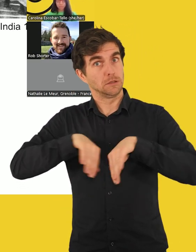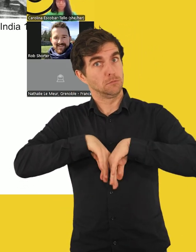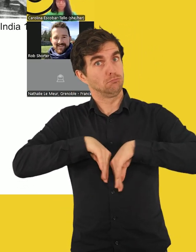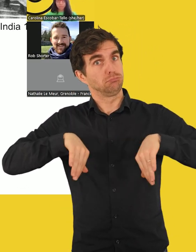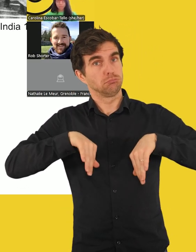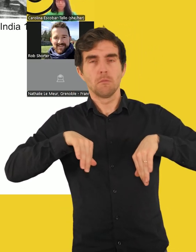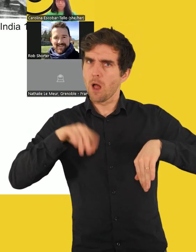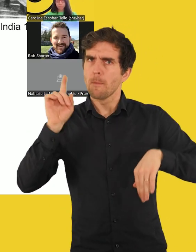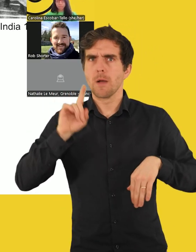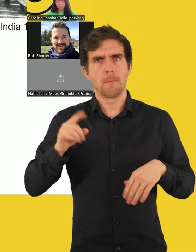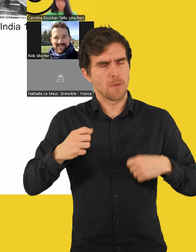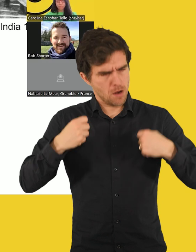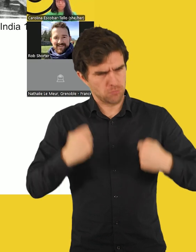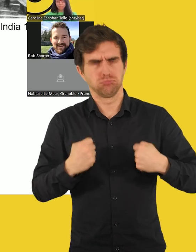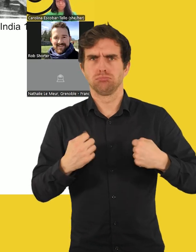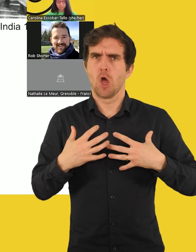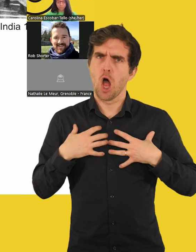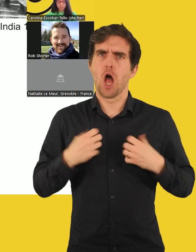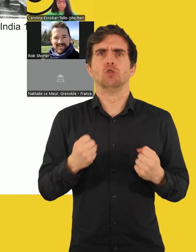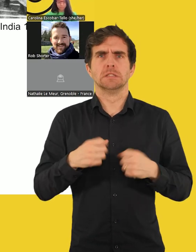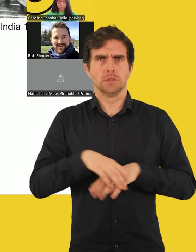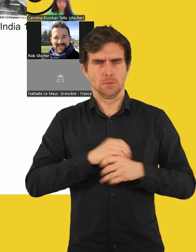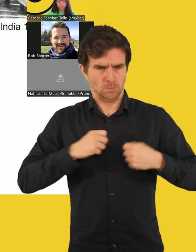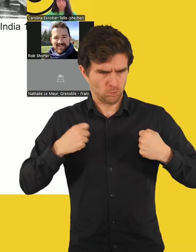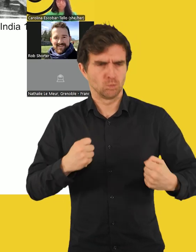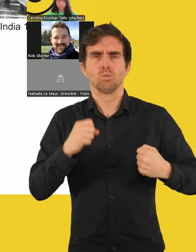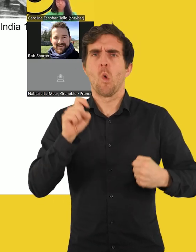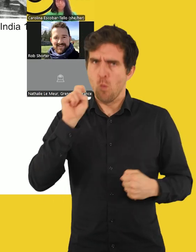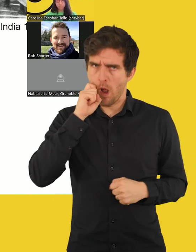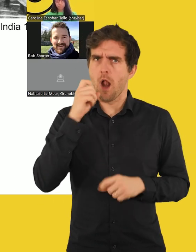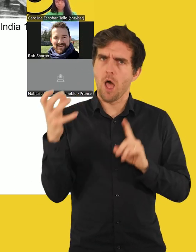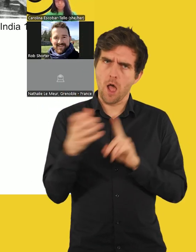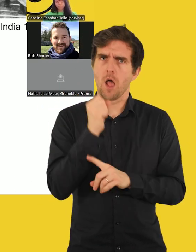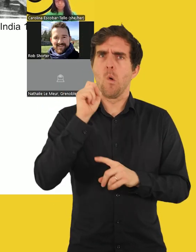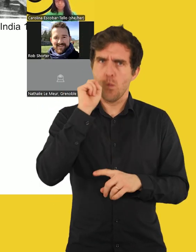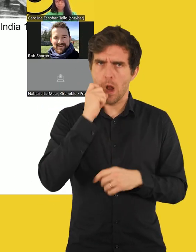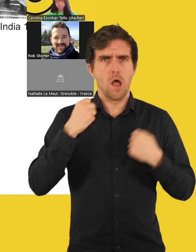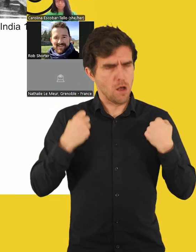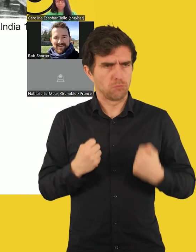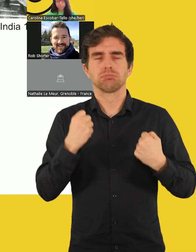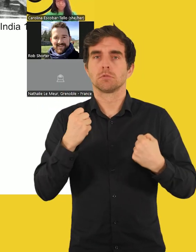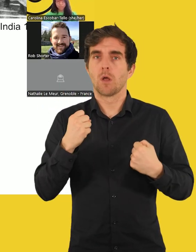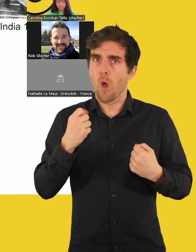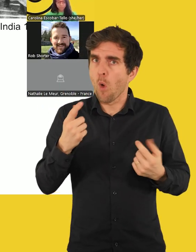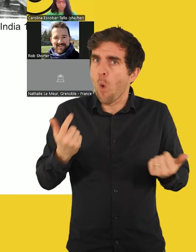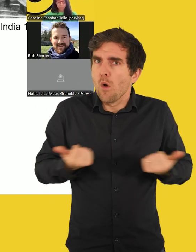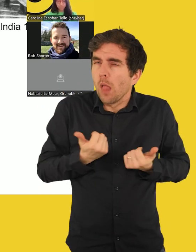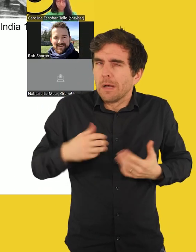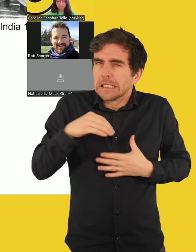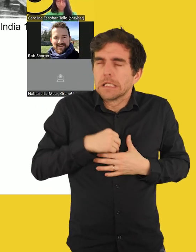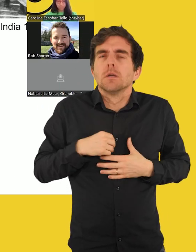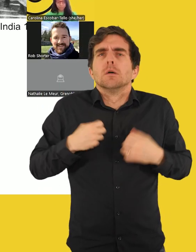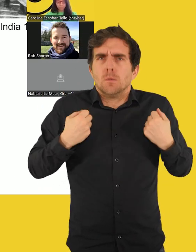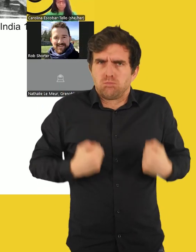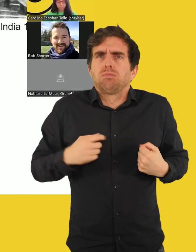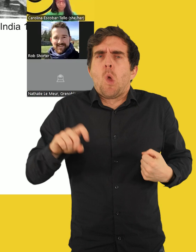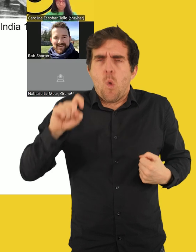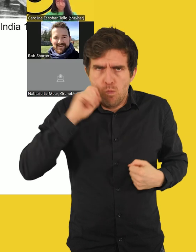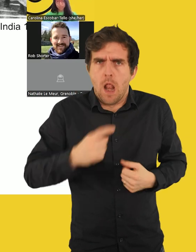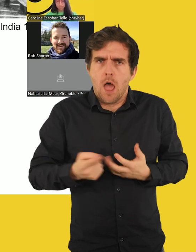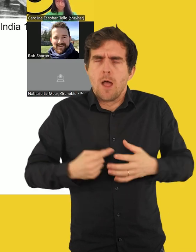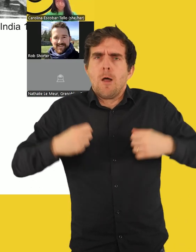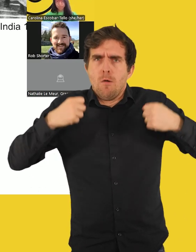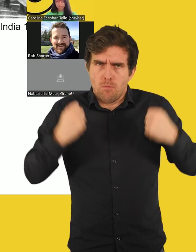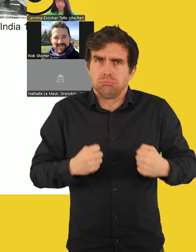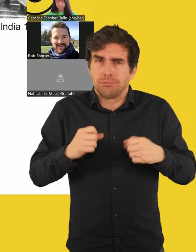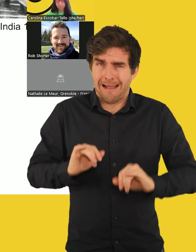times. People who have phenomenal courage and act as if they will win. And so all of this to me inspires and